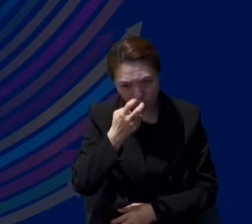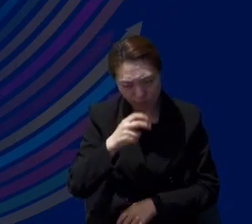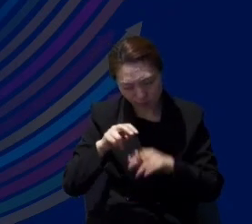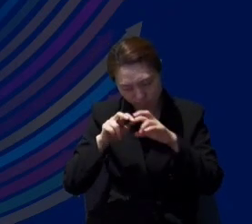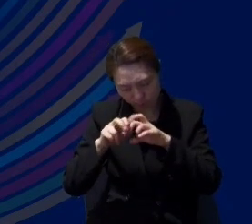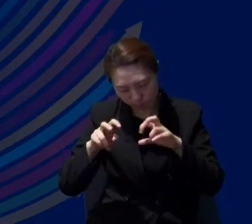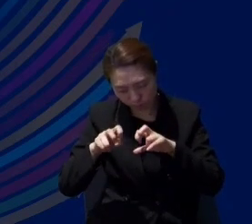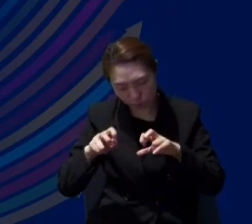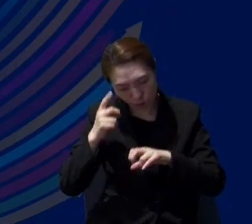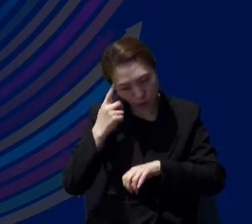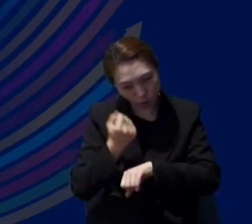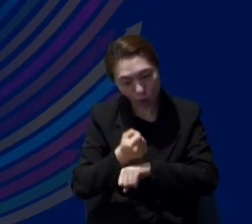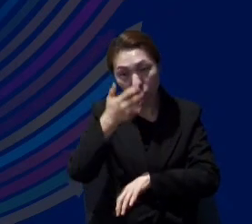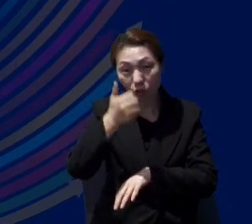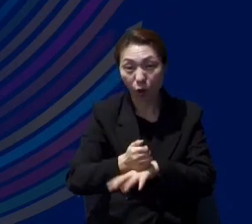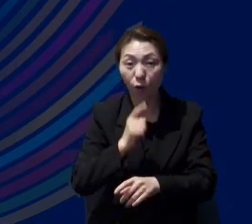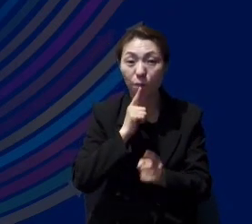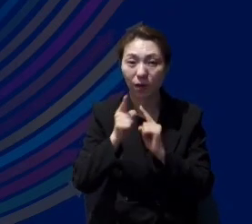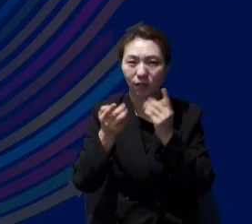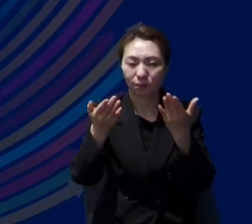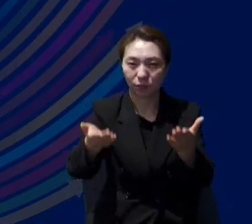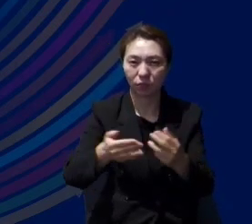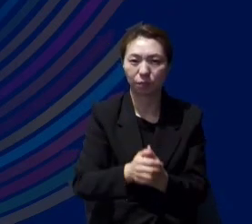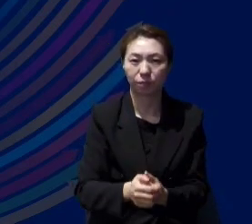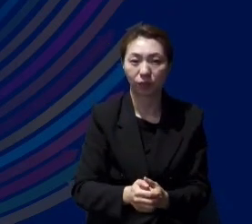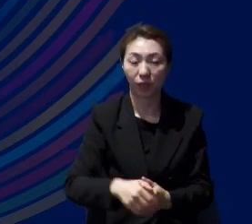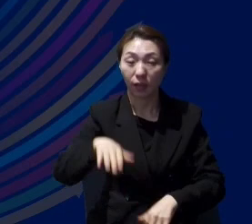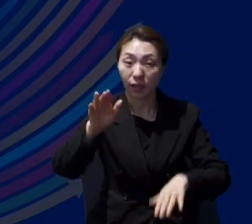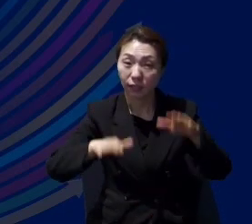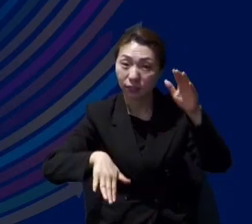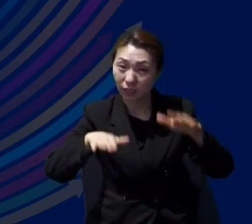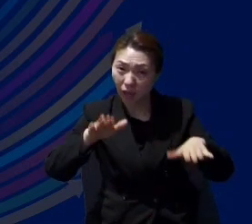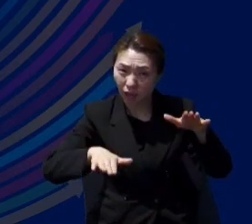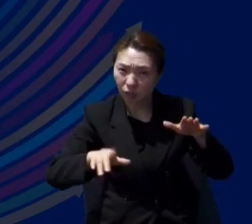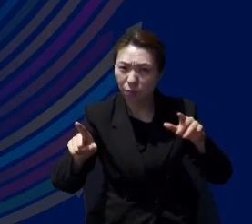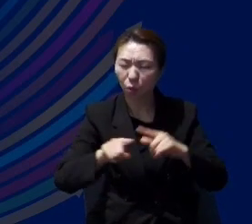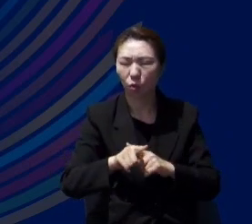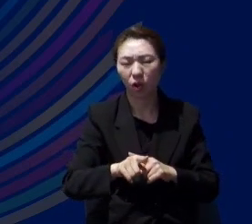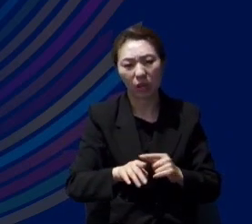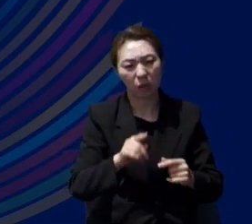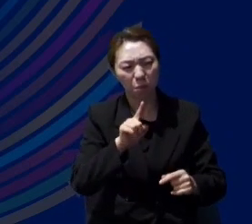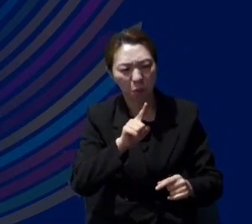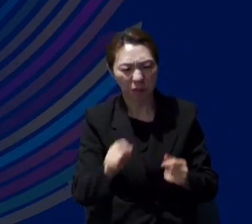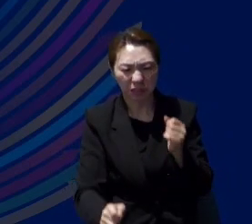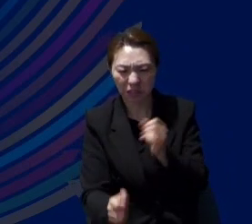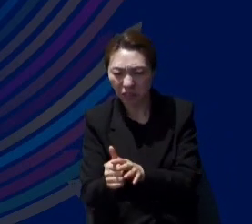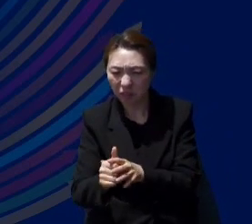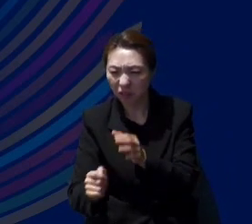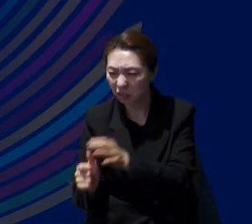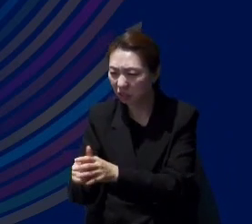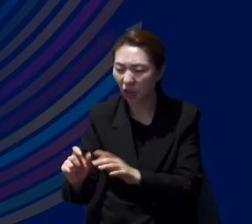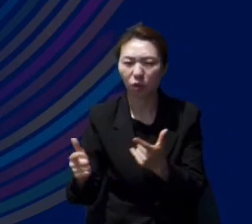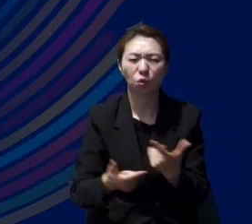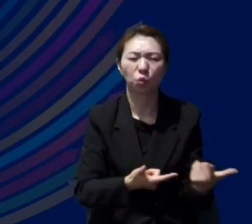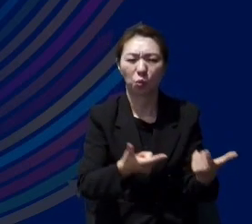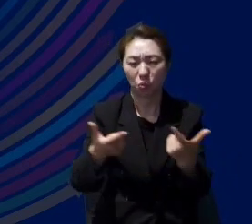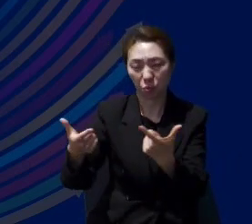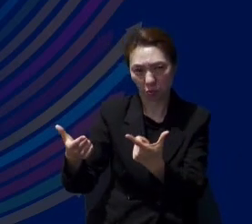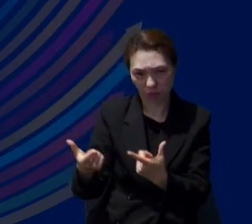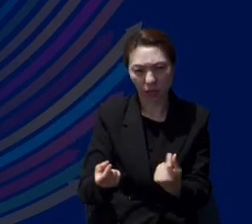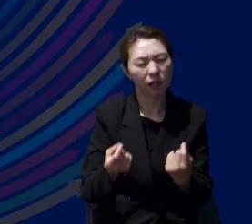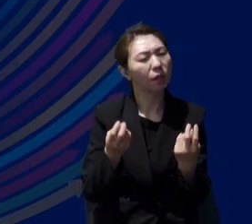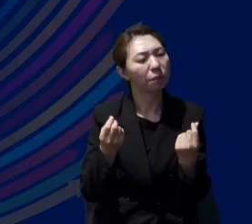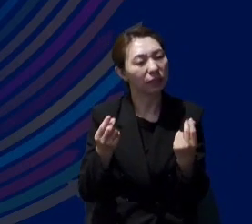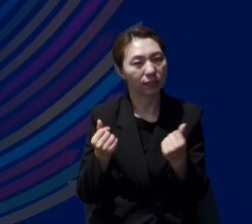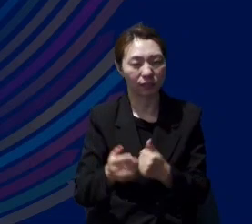disparities are the norm, not the exception. And I mean that in a couple of different ways. So for every cause of death, we see racial and ethnic disparities. For